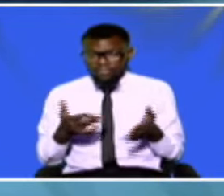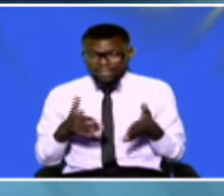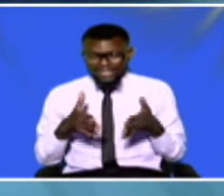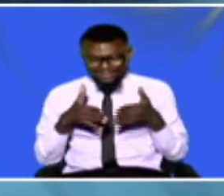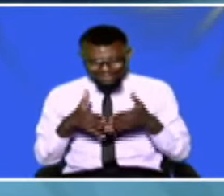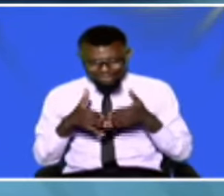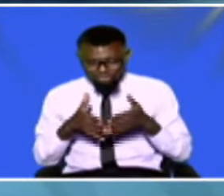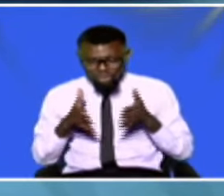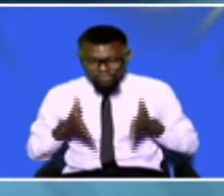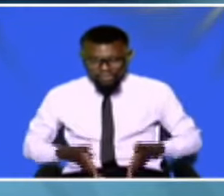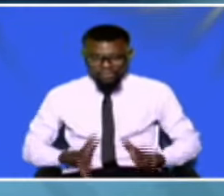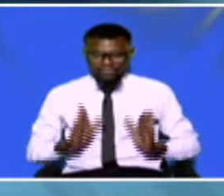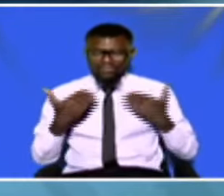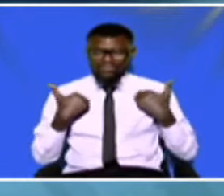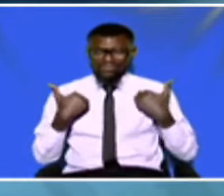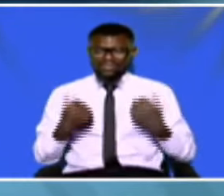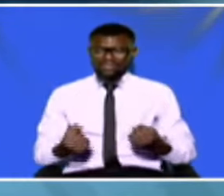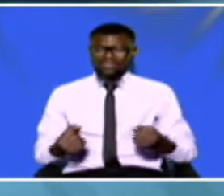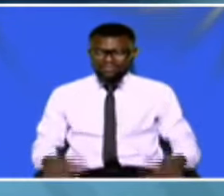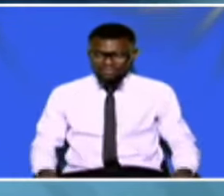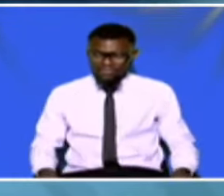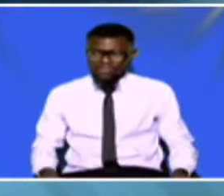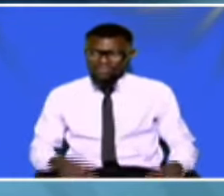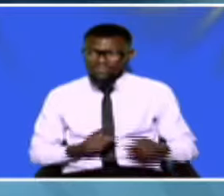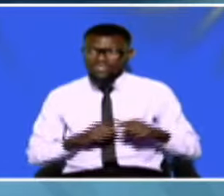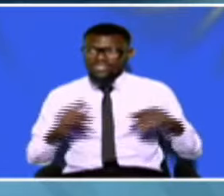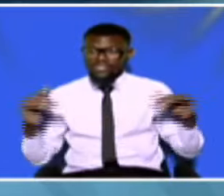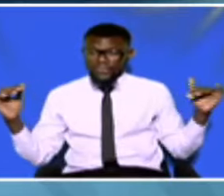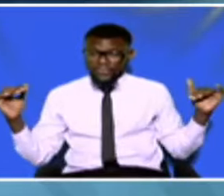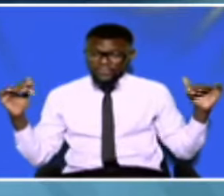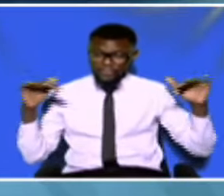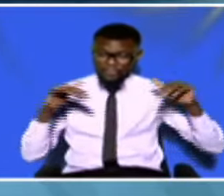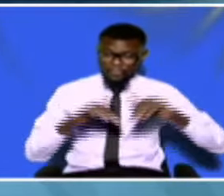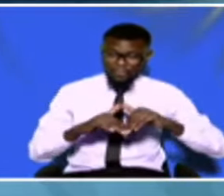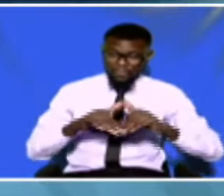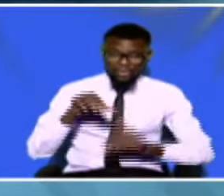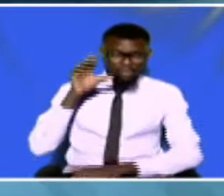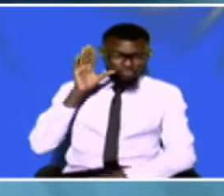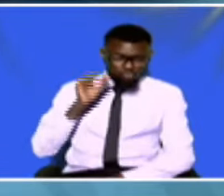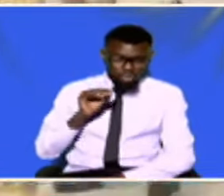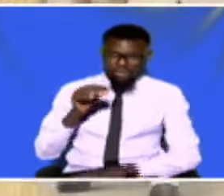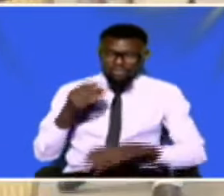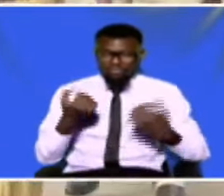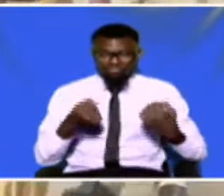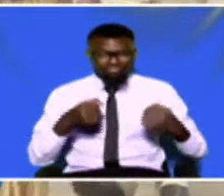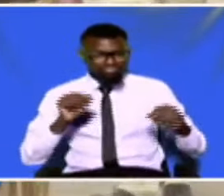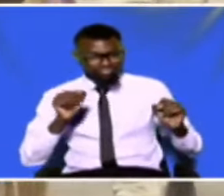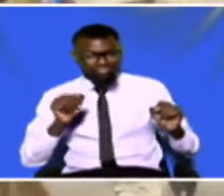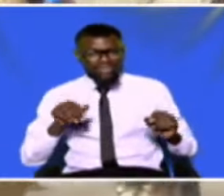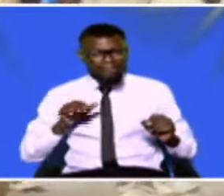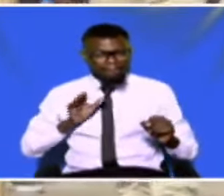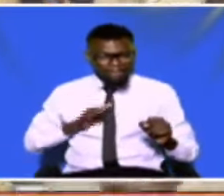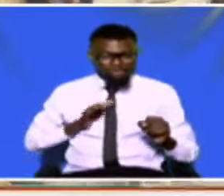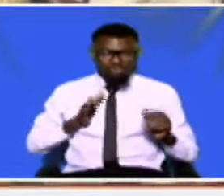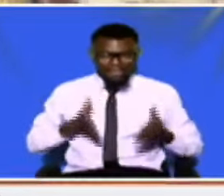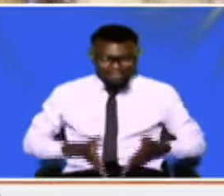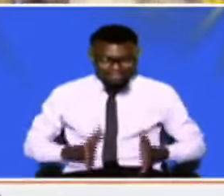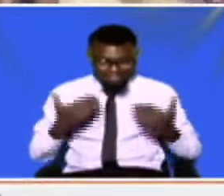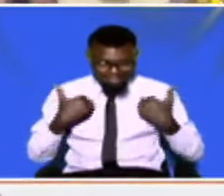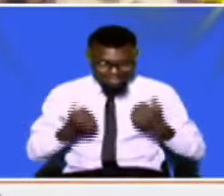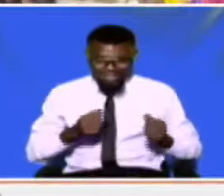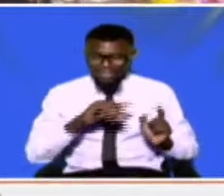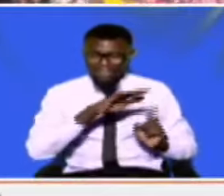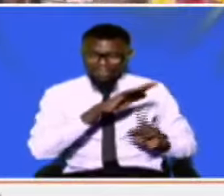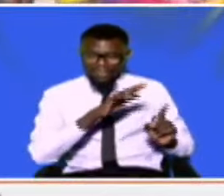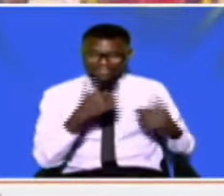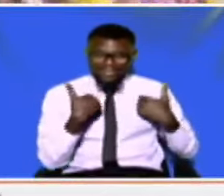and reproductive health. Speaking during a key conference in Mombasa, the head of maternal and reproductive health at the Ministry of Health,